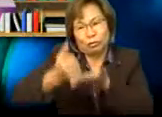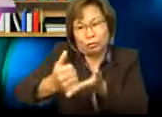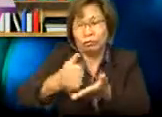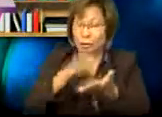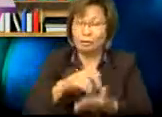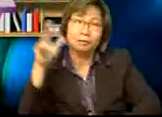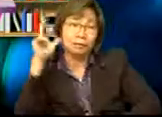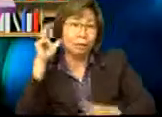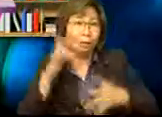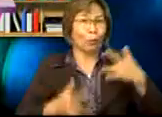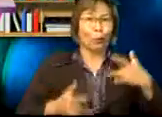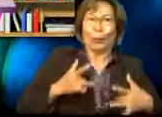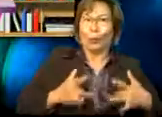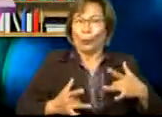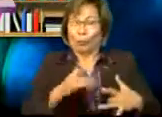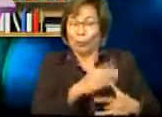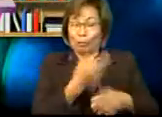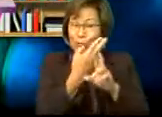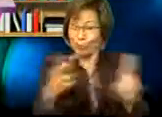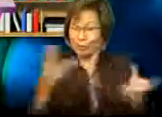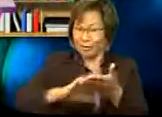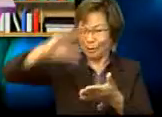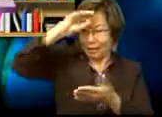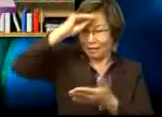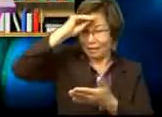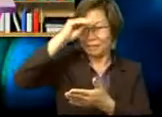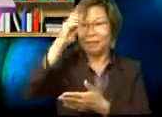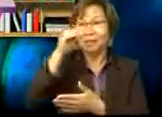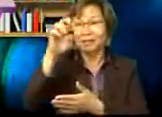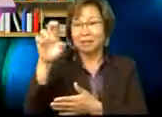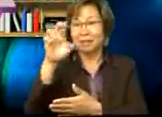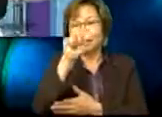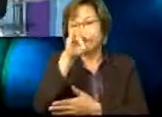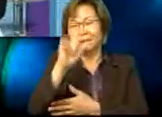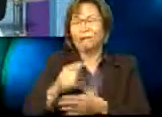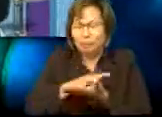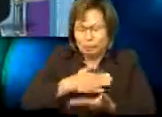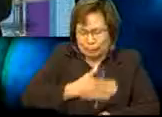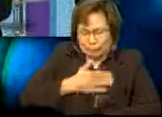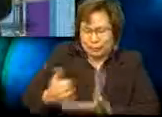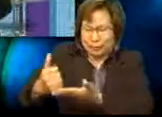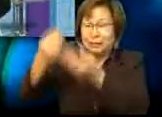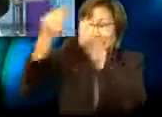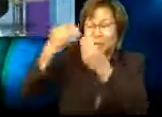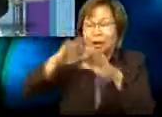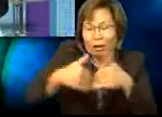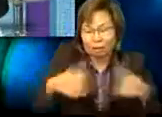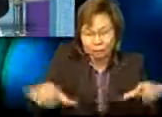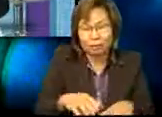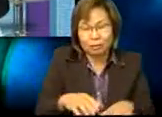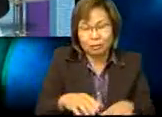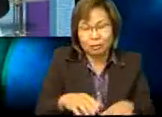exciting. I'm ready to learn, Mr. Aris. Please teach me how it is done. All right, Siti. Let's get